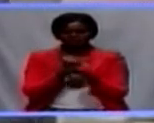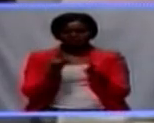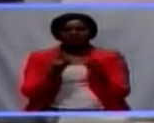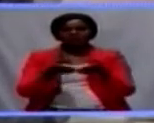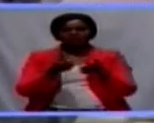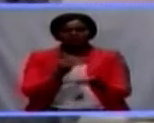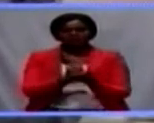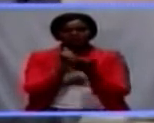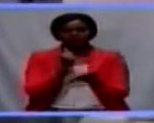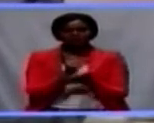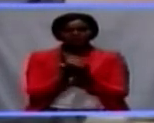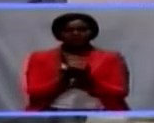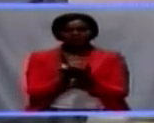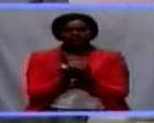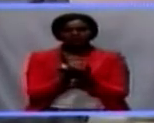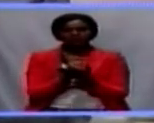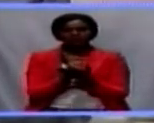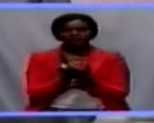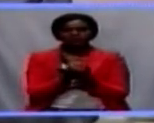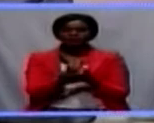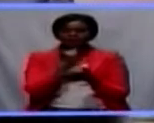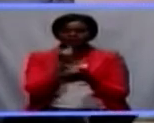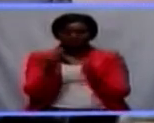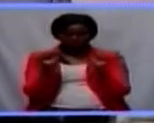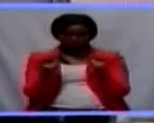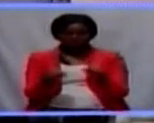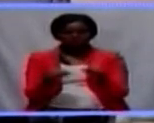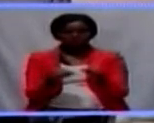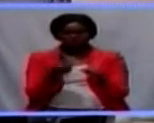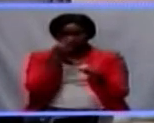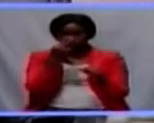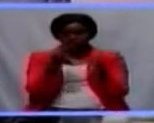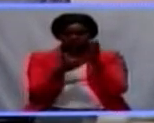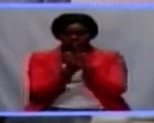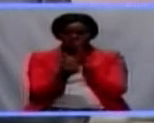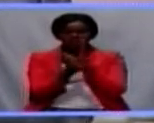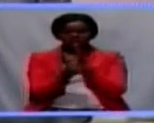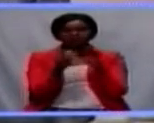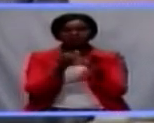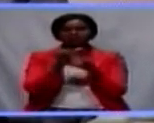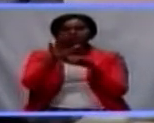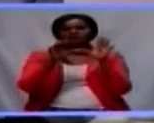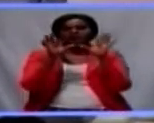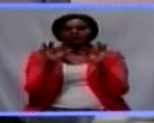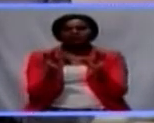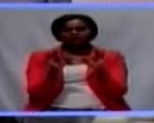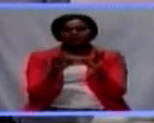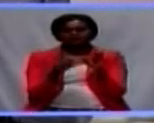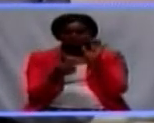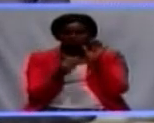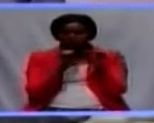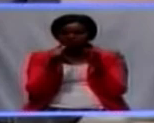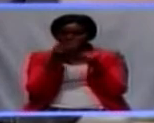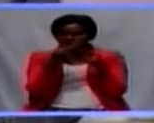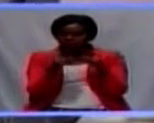people, unfortunately, they were not able, when they see those kwachas in their account, they were not able to distinguish what was their money and what was